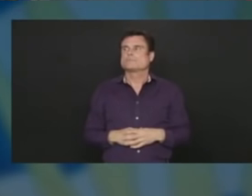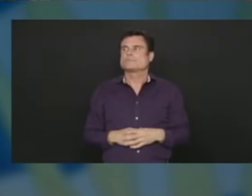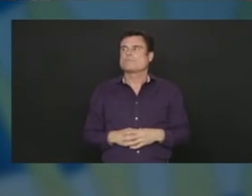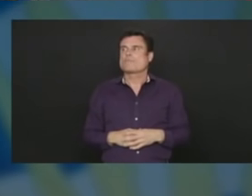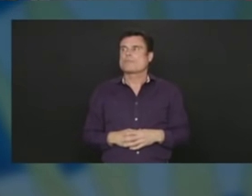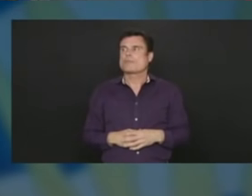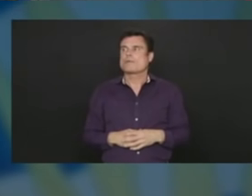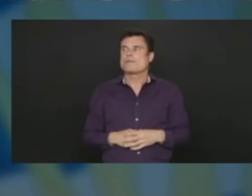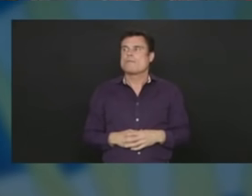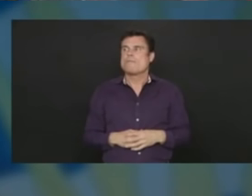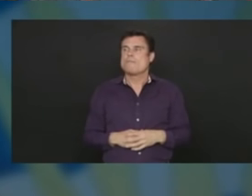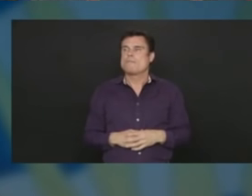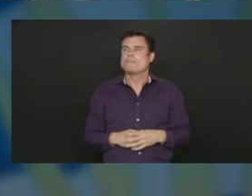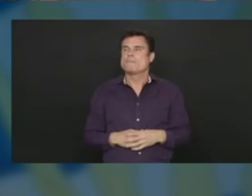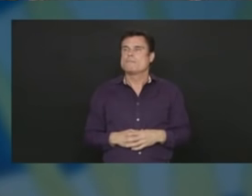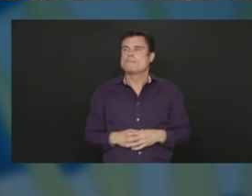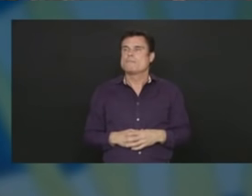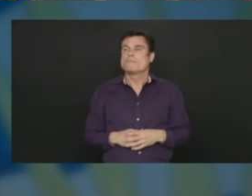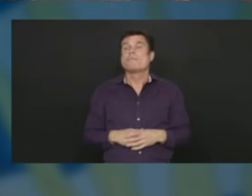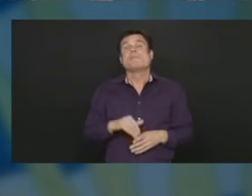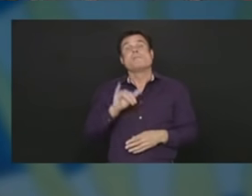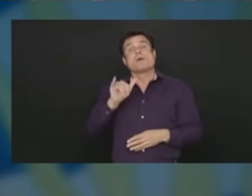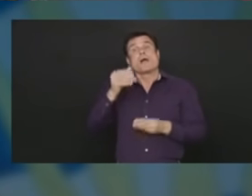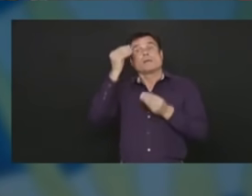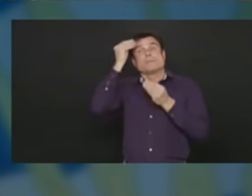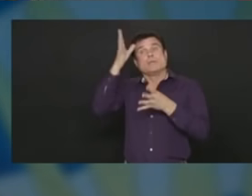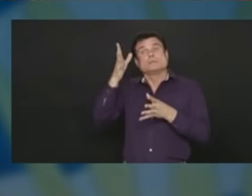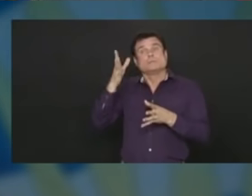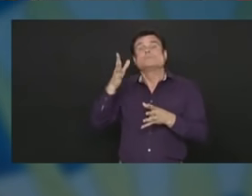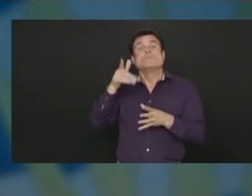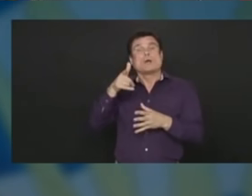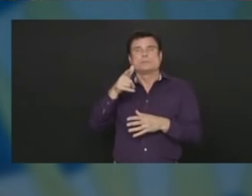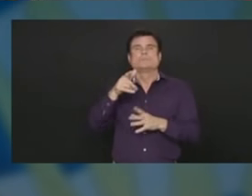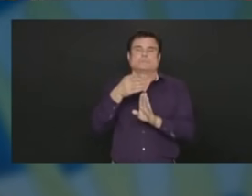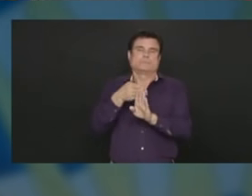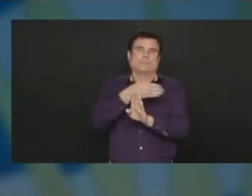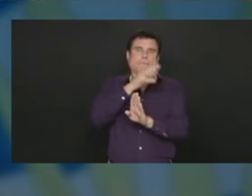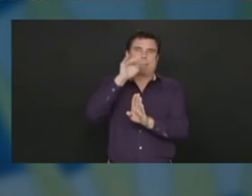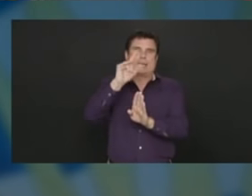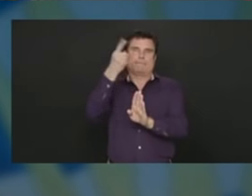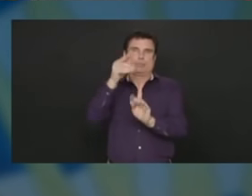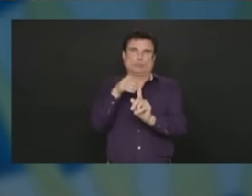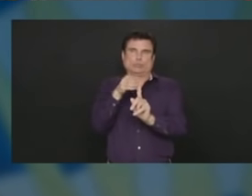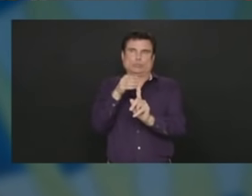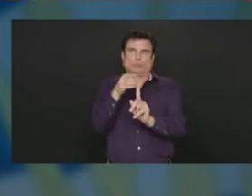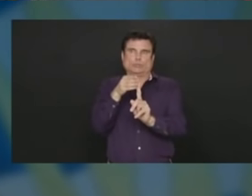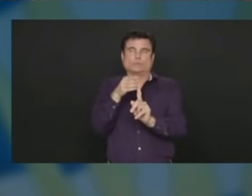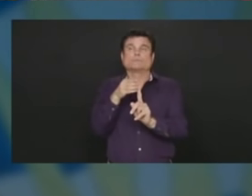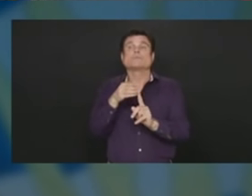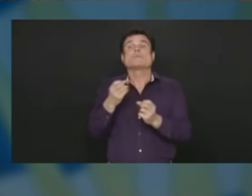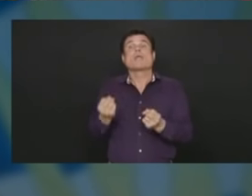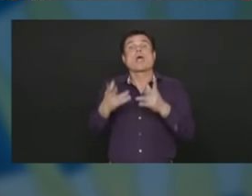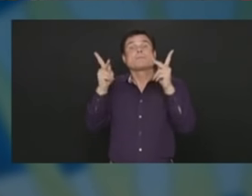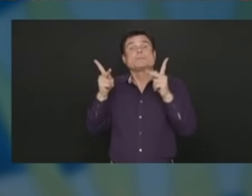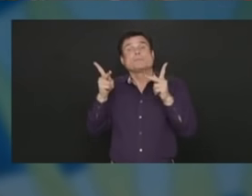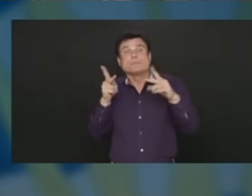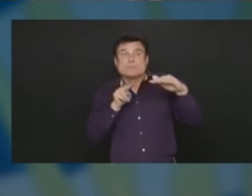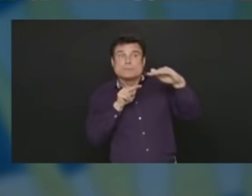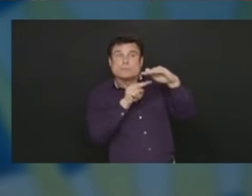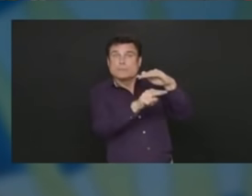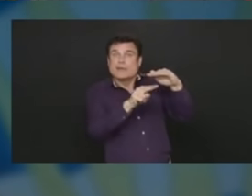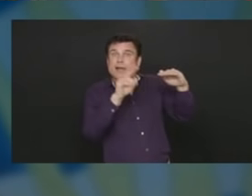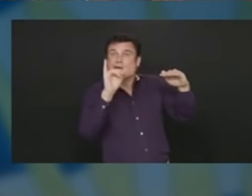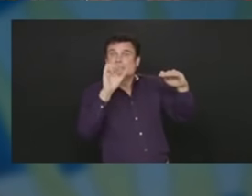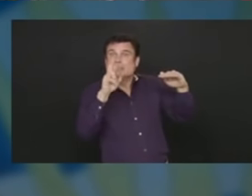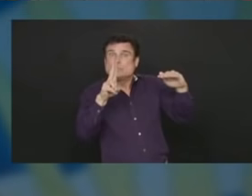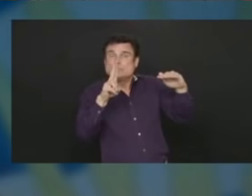for COVID-19. Dr. Henry's just updated that to 20 as of today, May the 4th. So